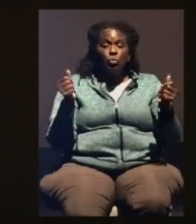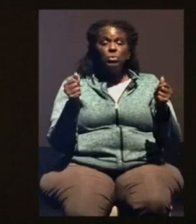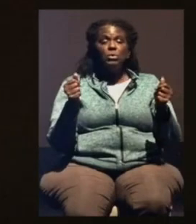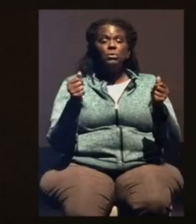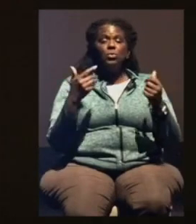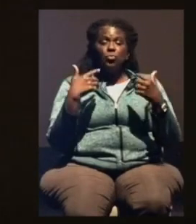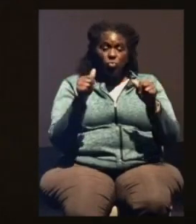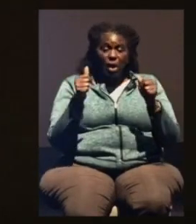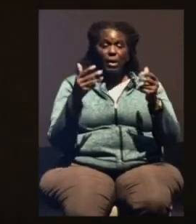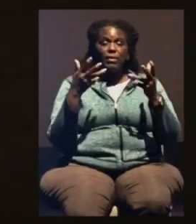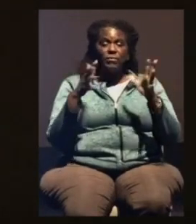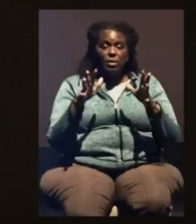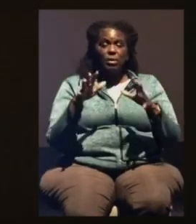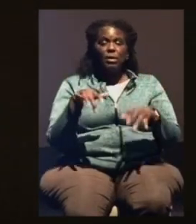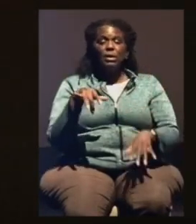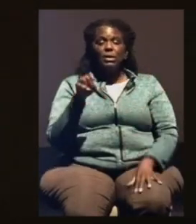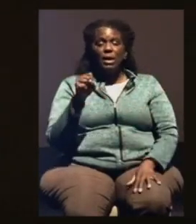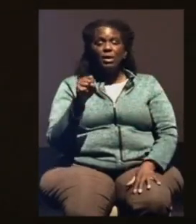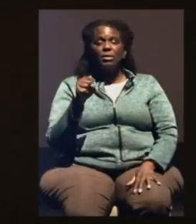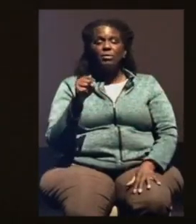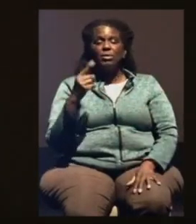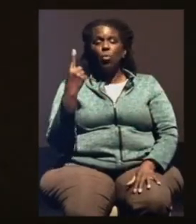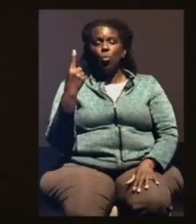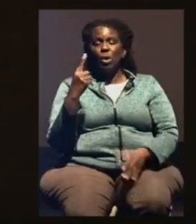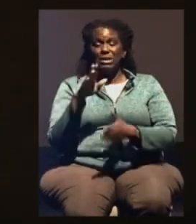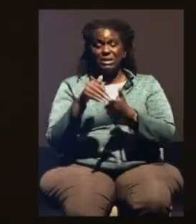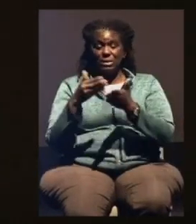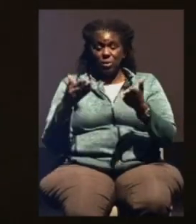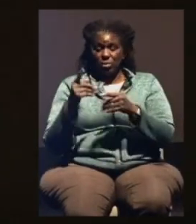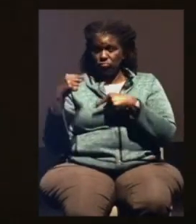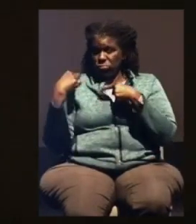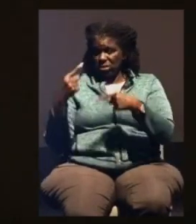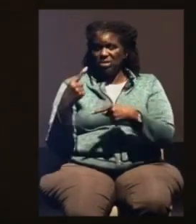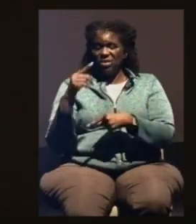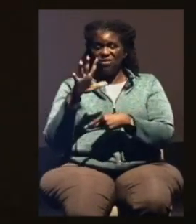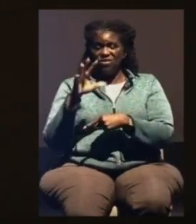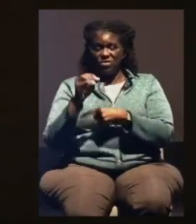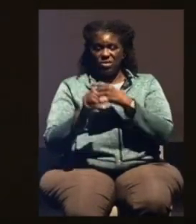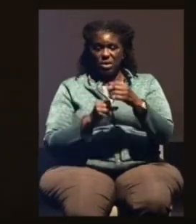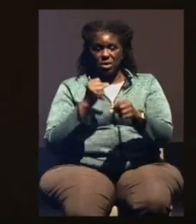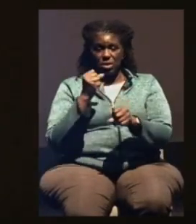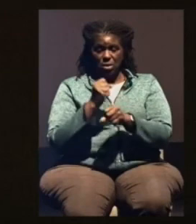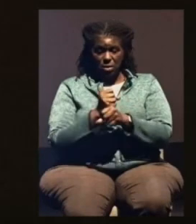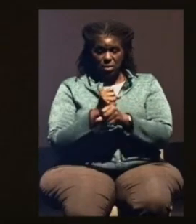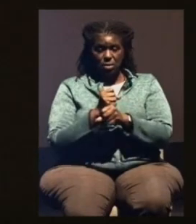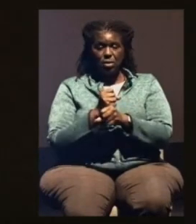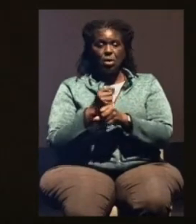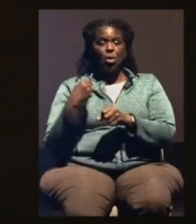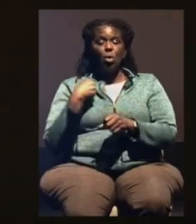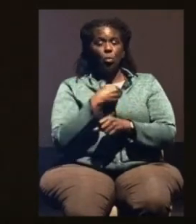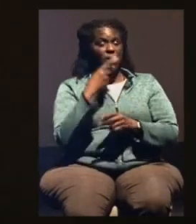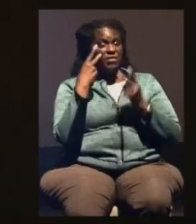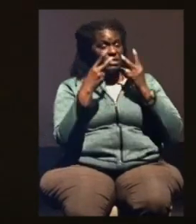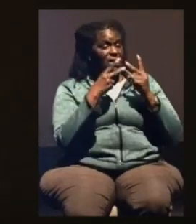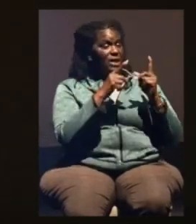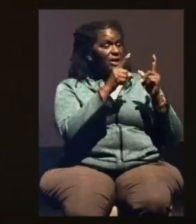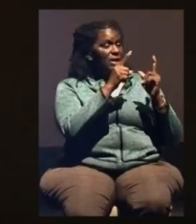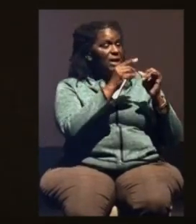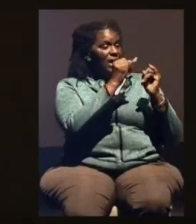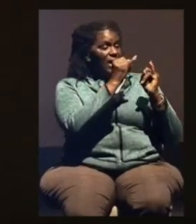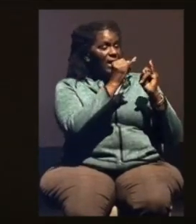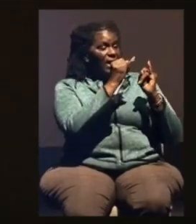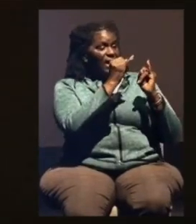has been here for over 50 years, yeah. and we've seen individuals across the lifespan,